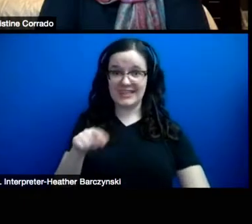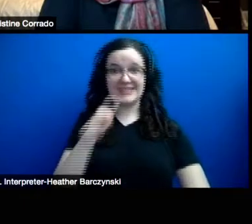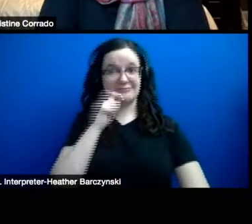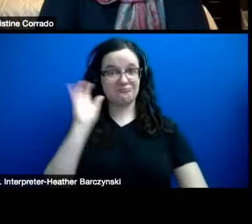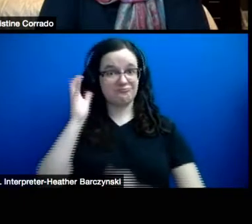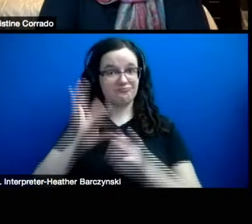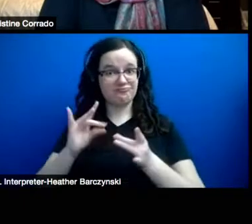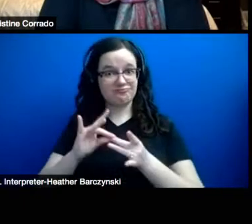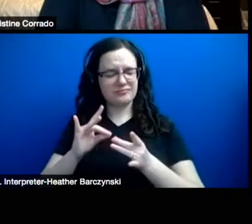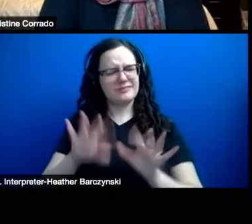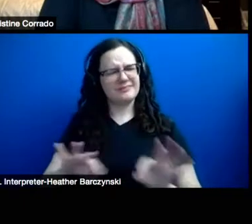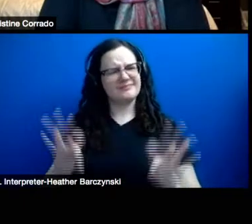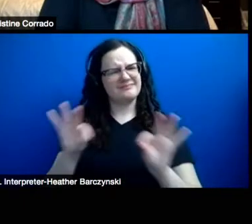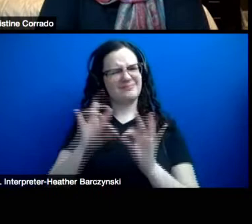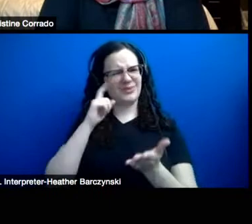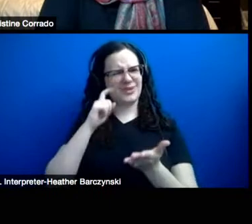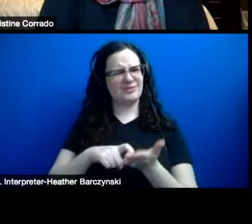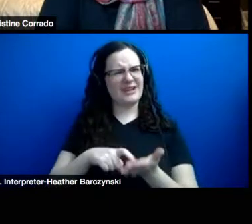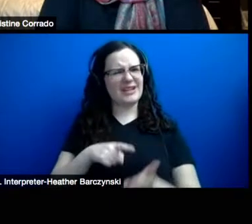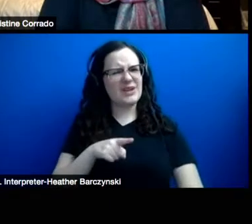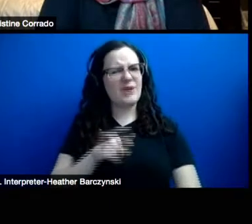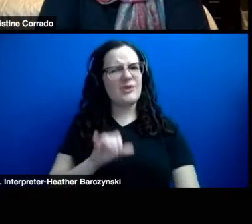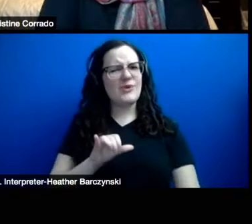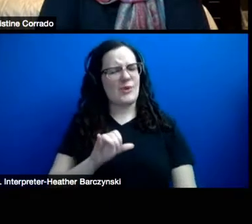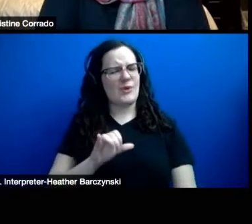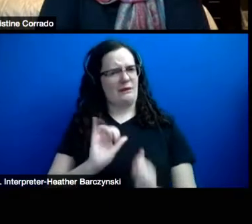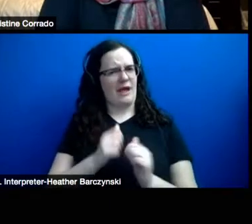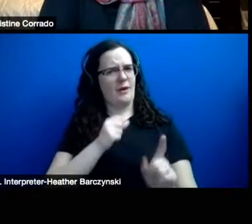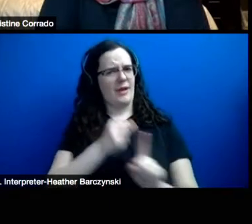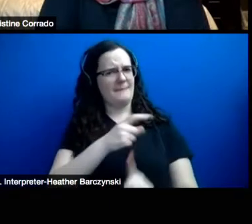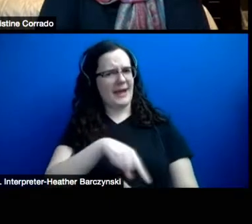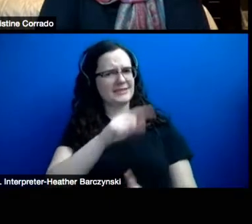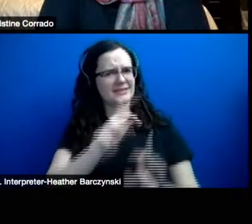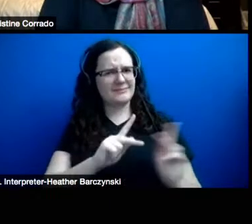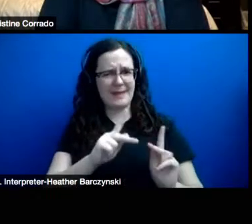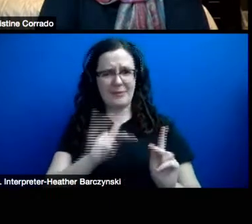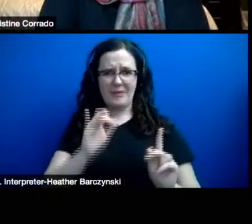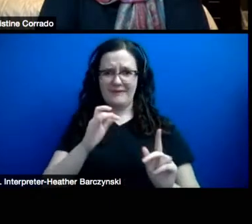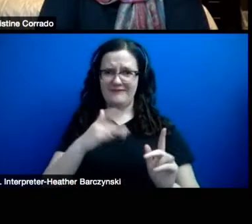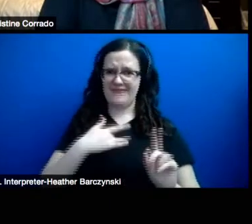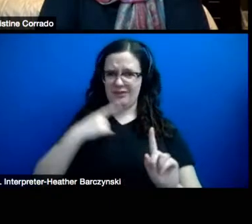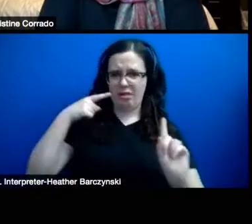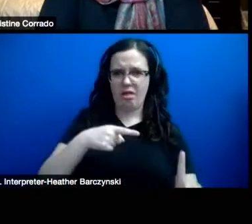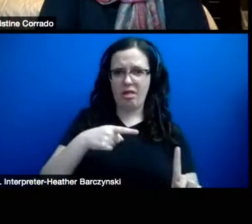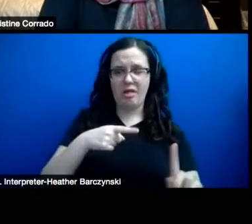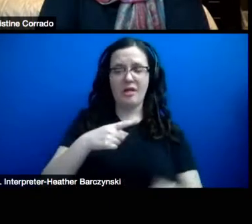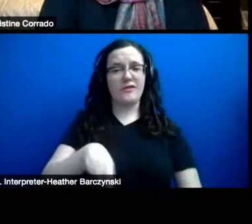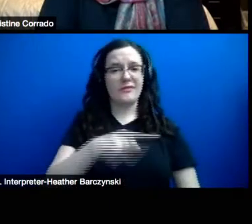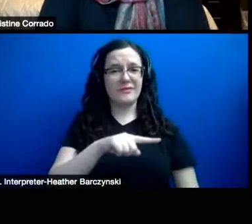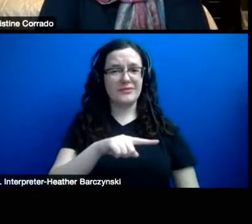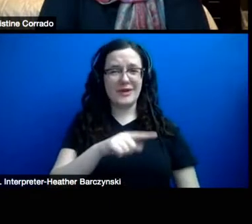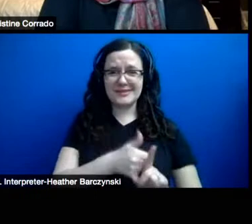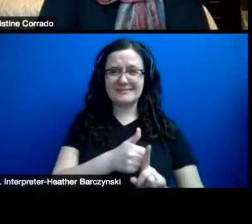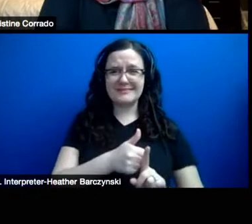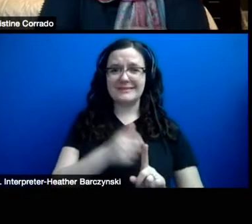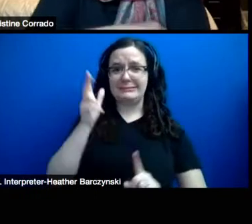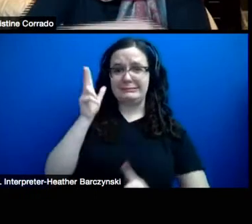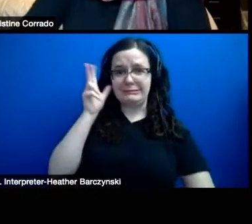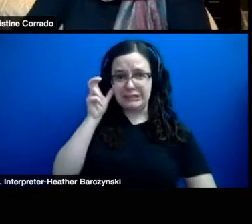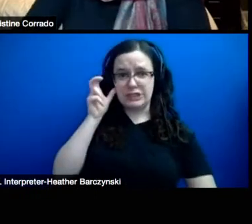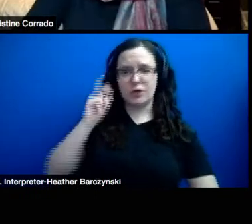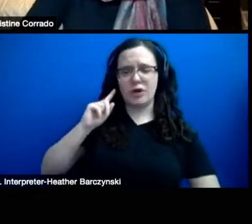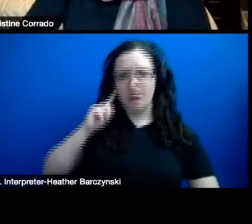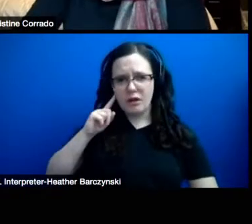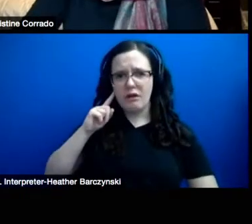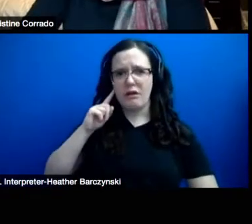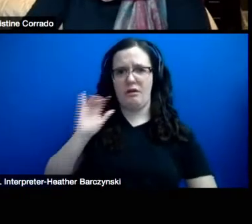be targeted by those words, on those who may hear those words directly. In